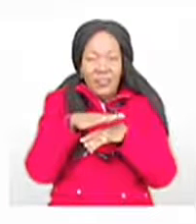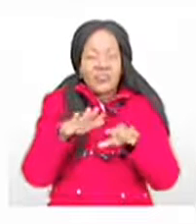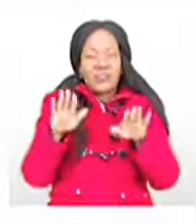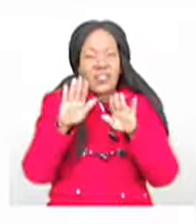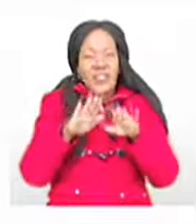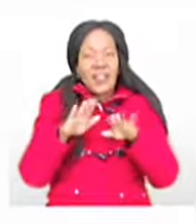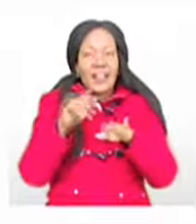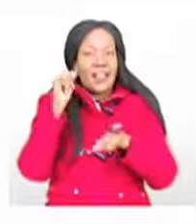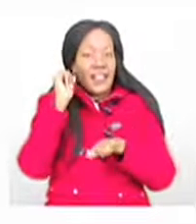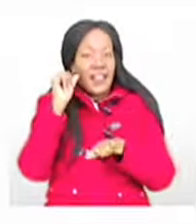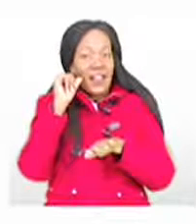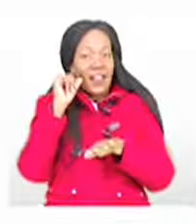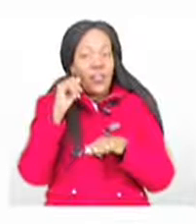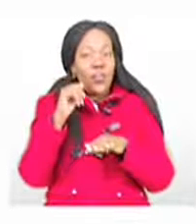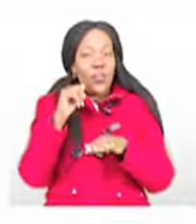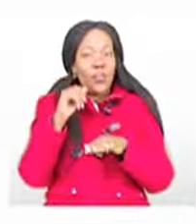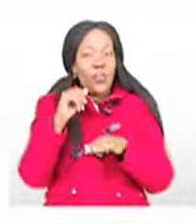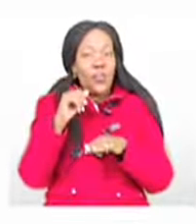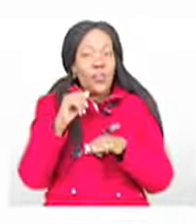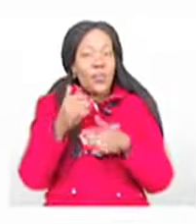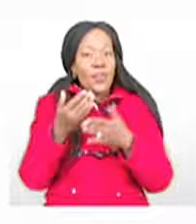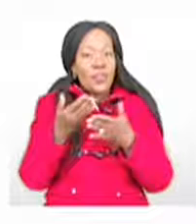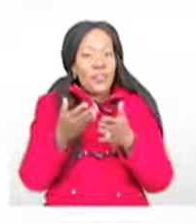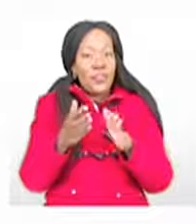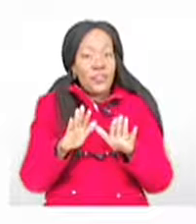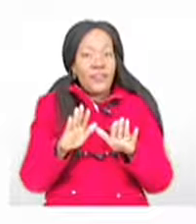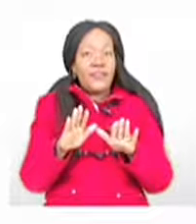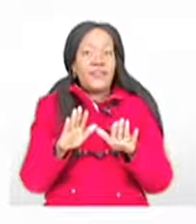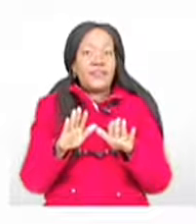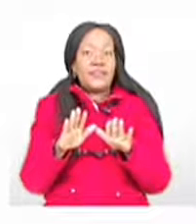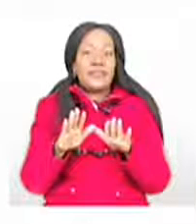Once you have finished on that page,